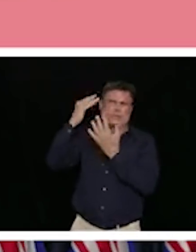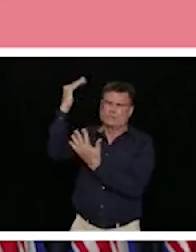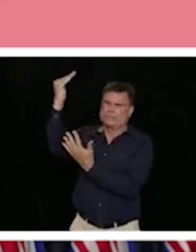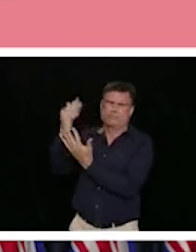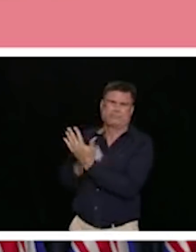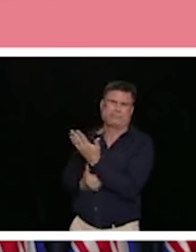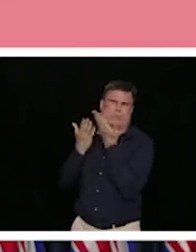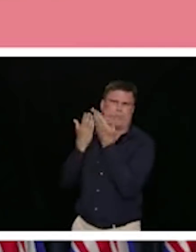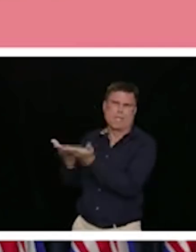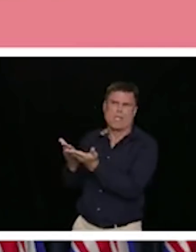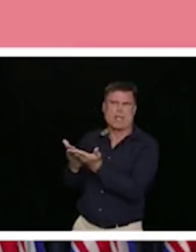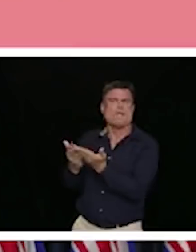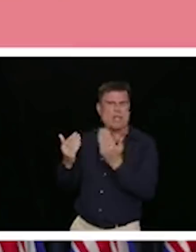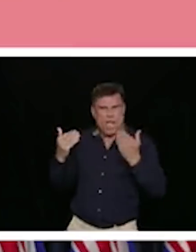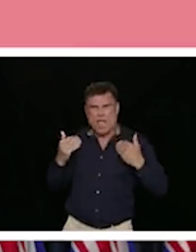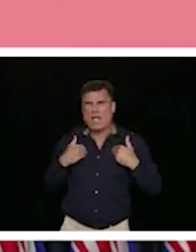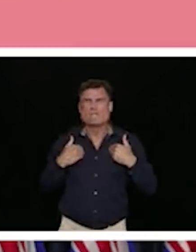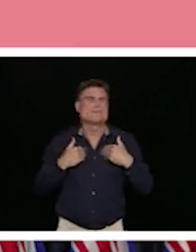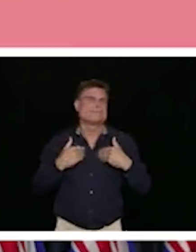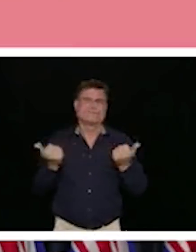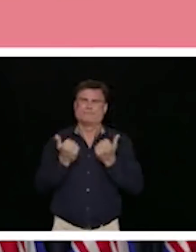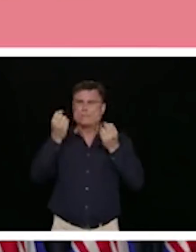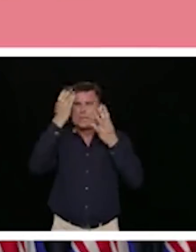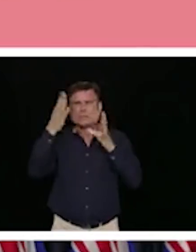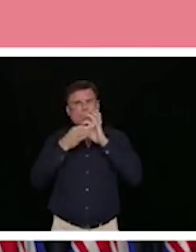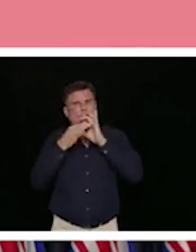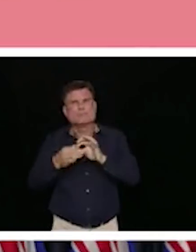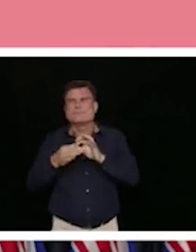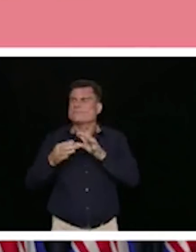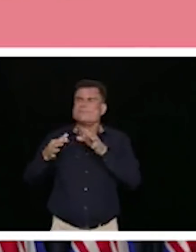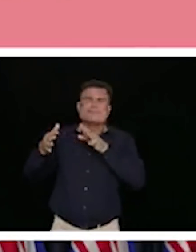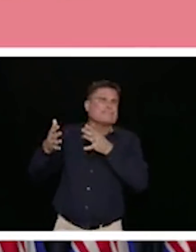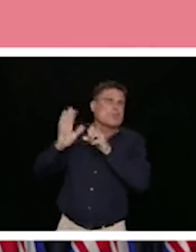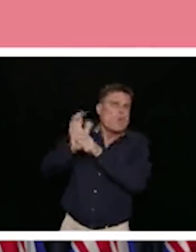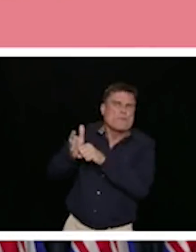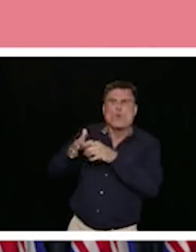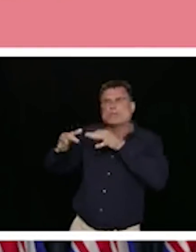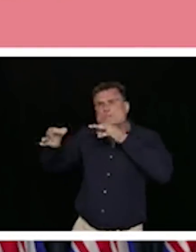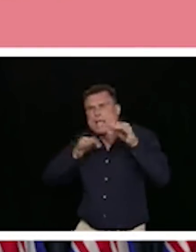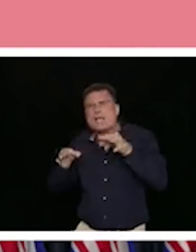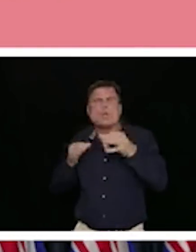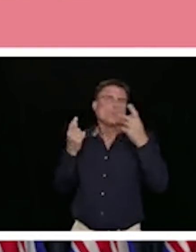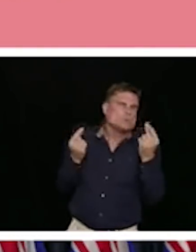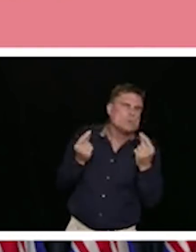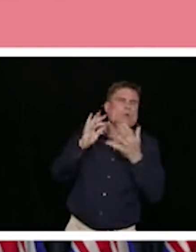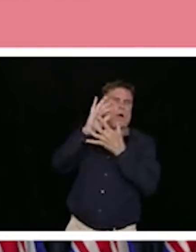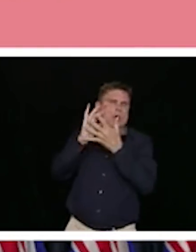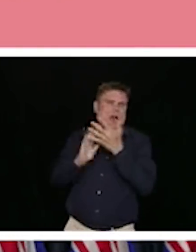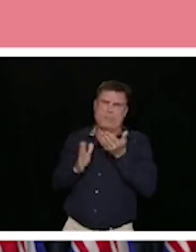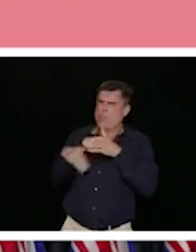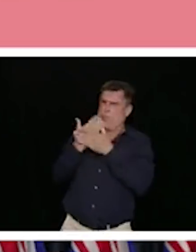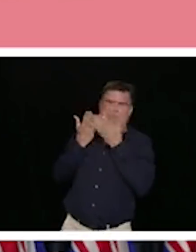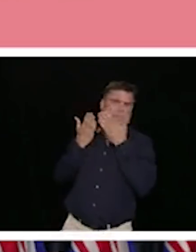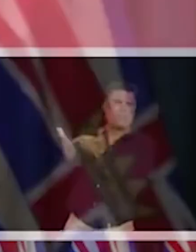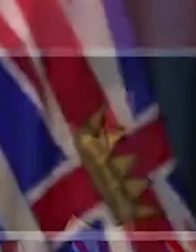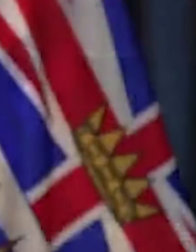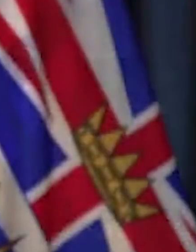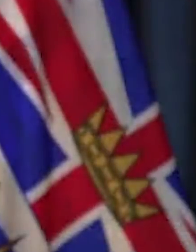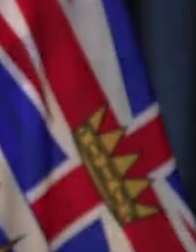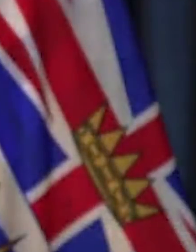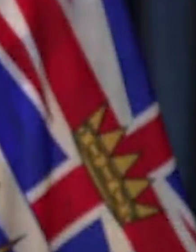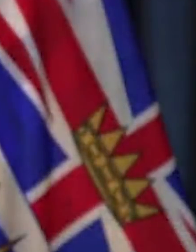need to remember is that most of us do not have antibodies to this virus. We have not been infected, and